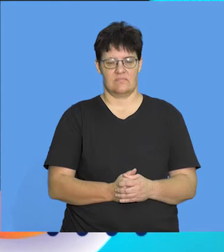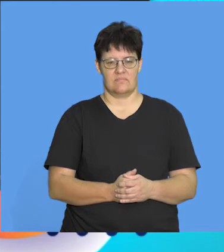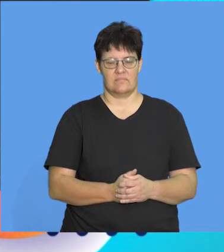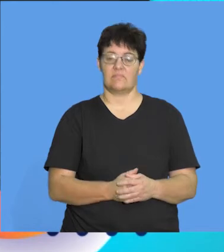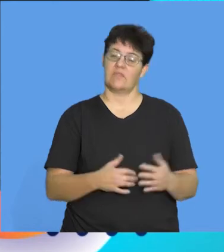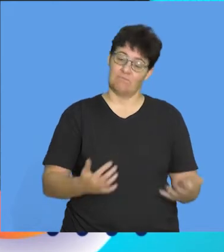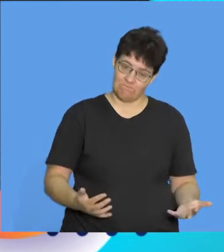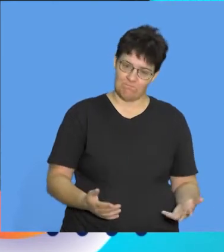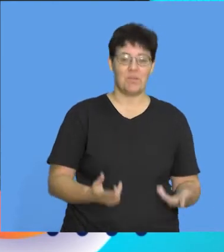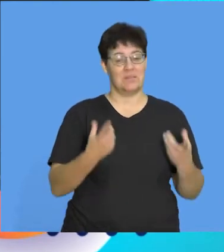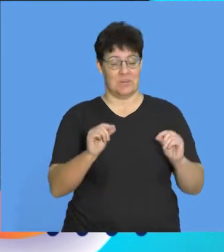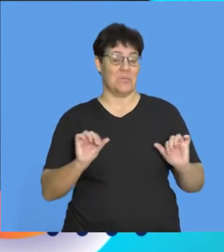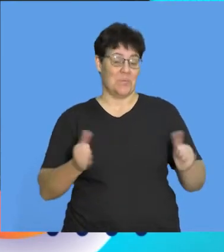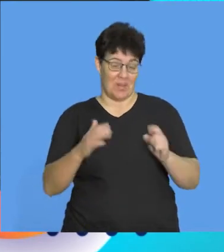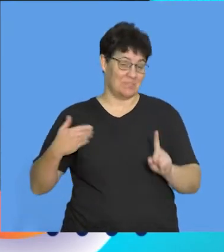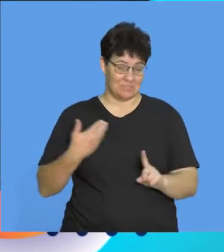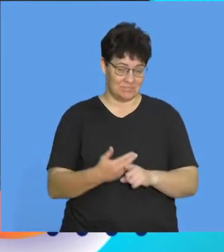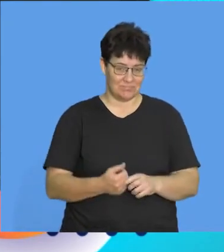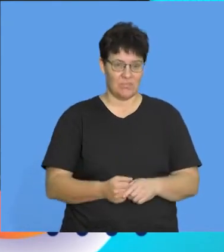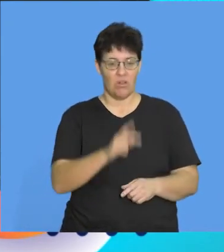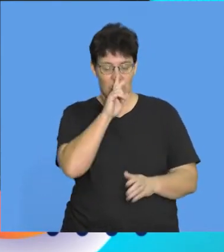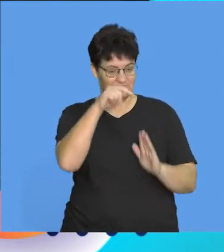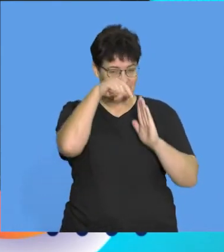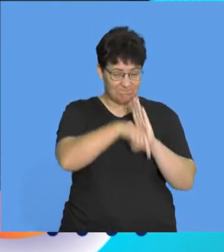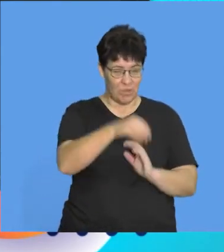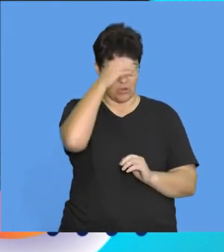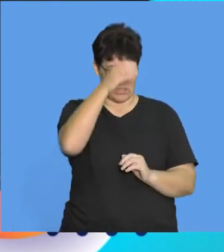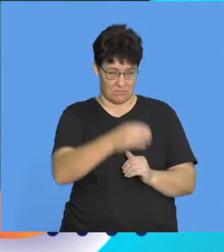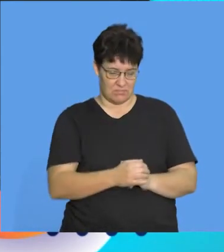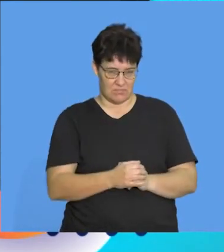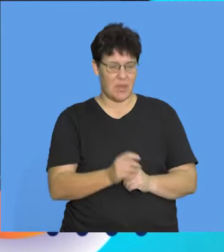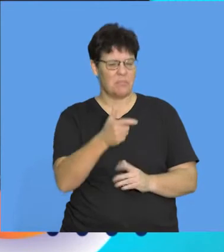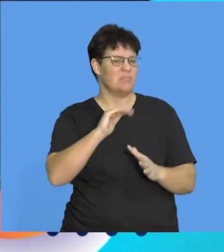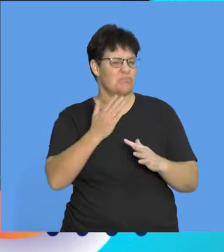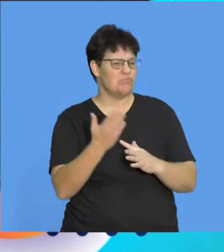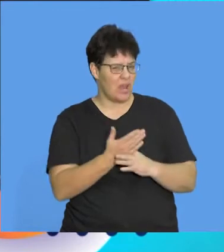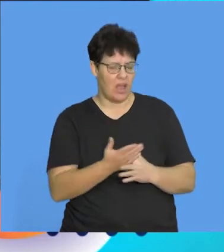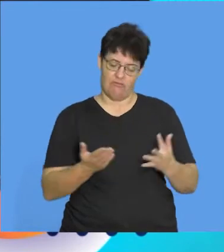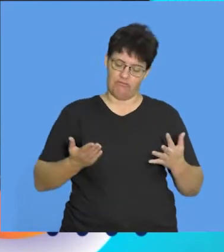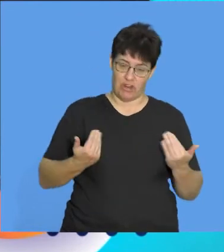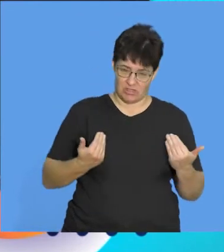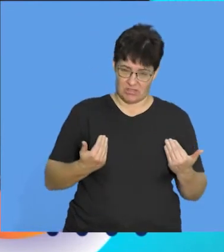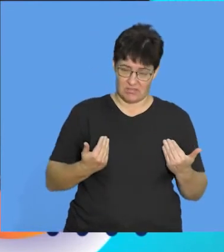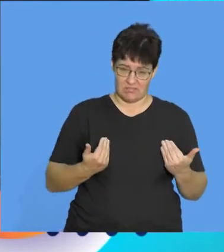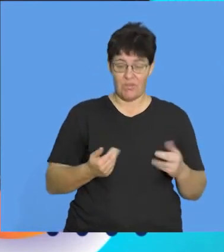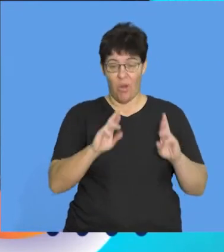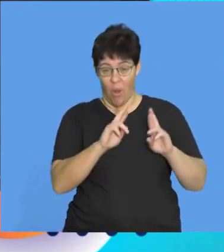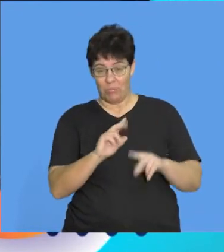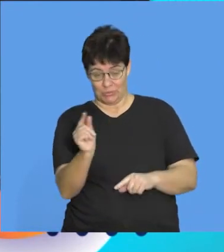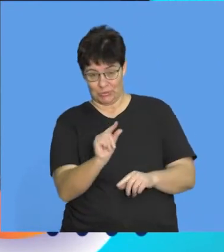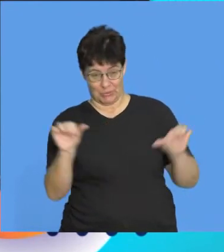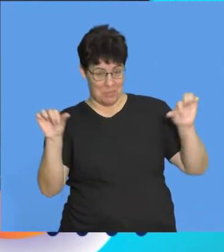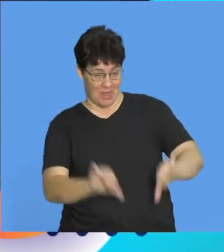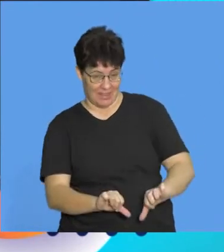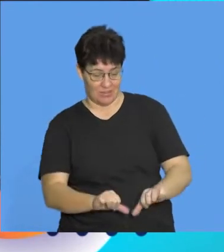Well guys, you've done well. We've looked at some detailed concepts. Let's take a little break, freshen up, and we hope to see you back so that we